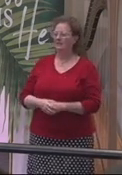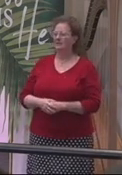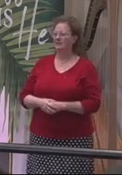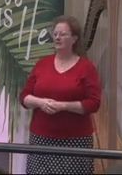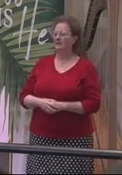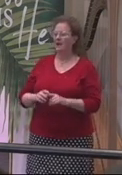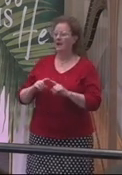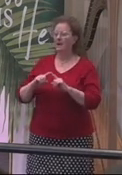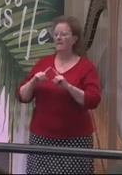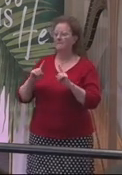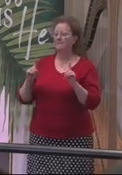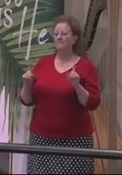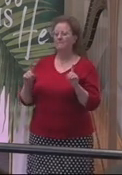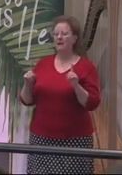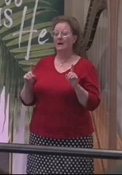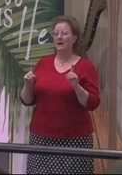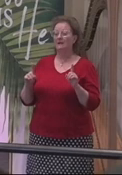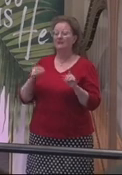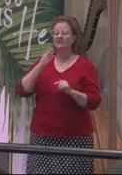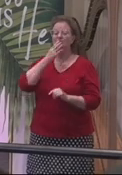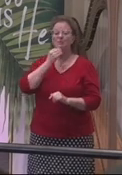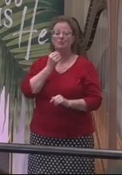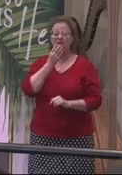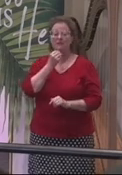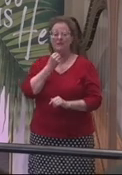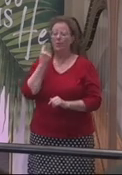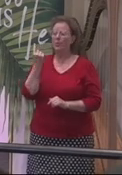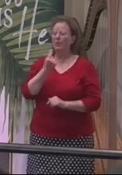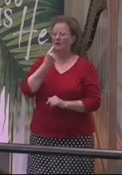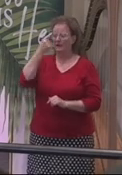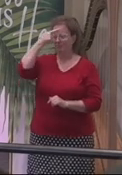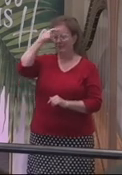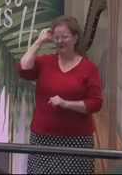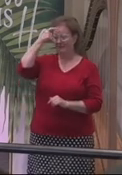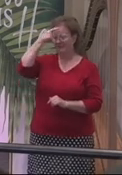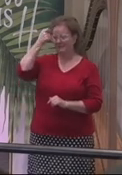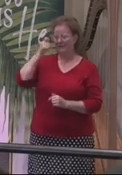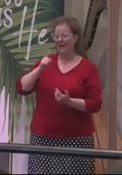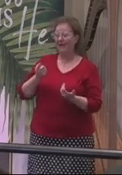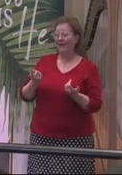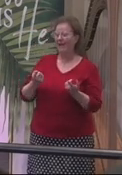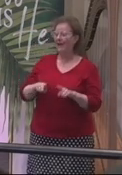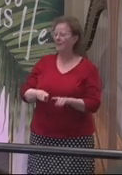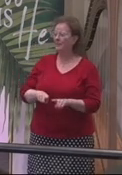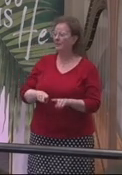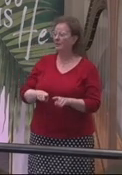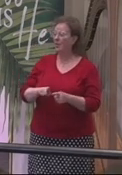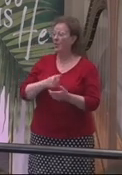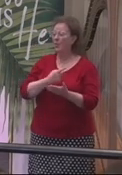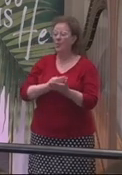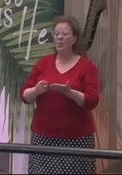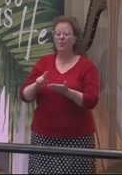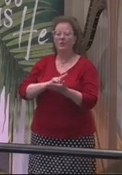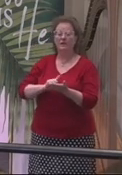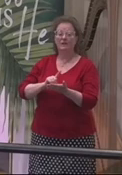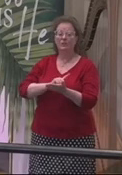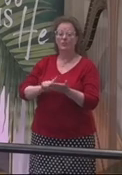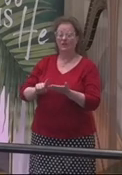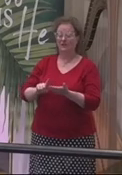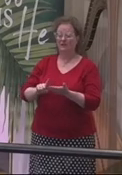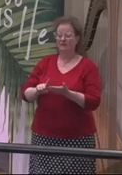But the buttercream is only sweet because of what happened on that week that we call holy.